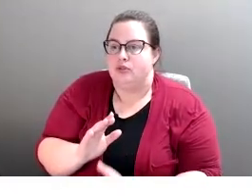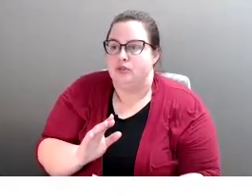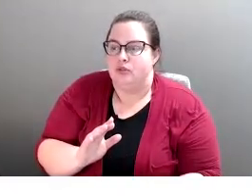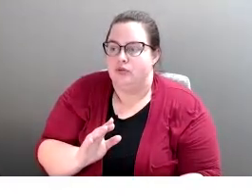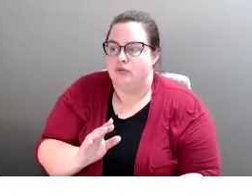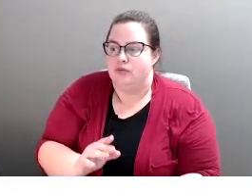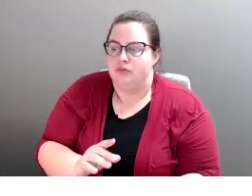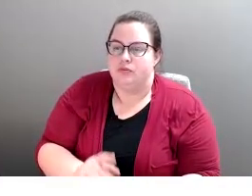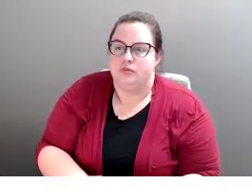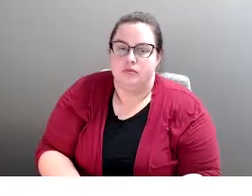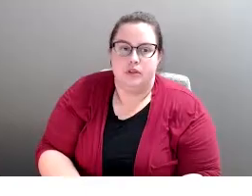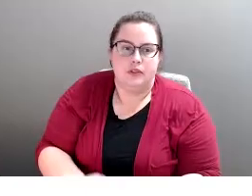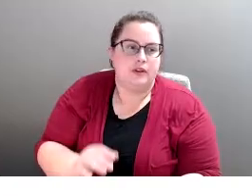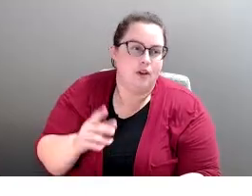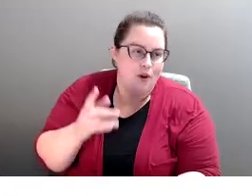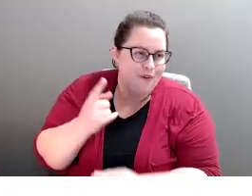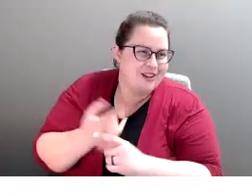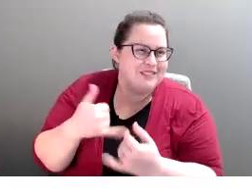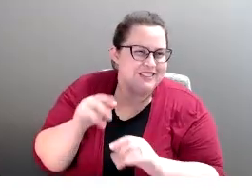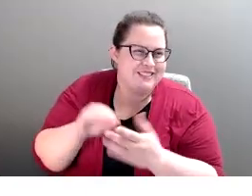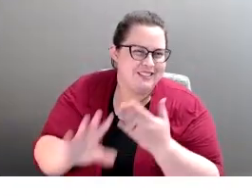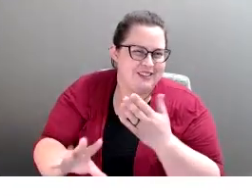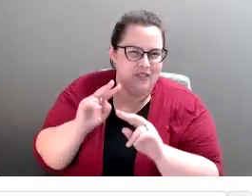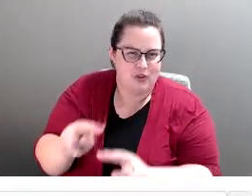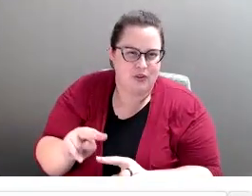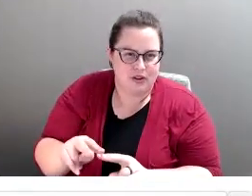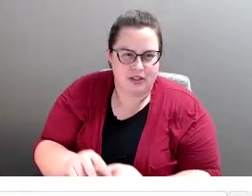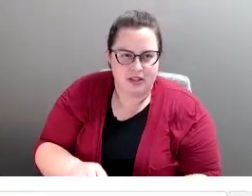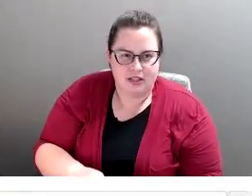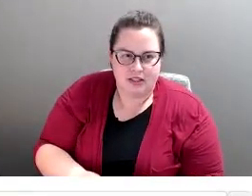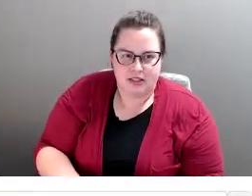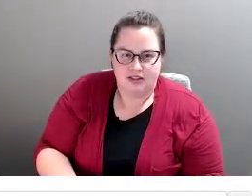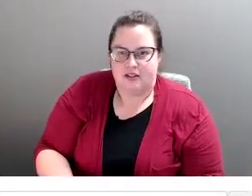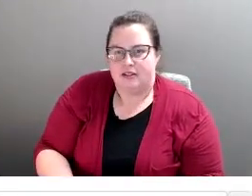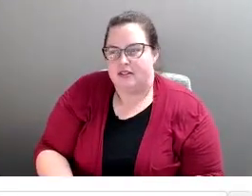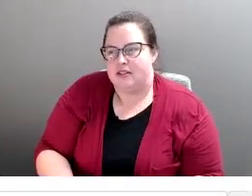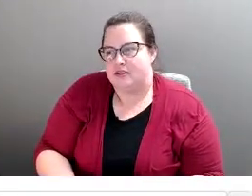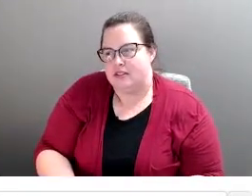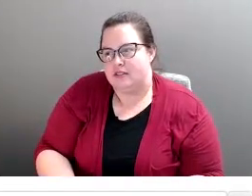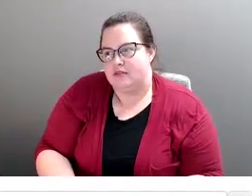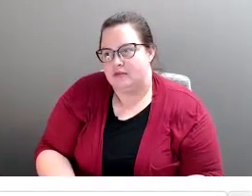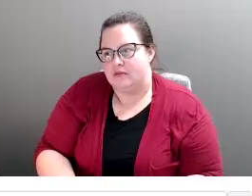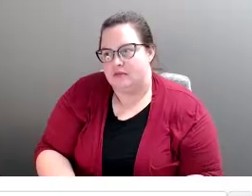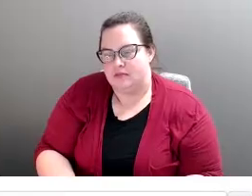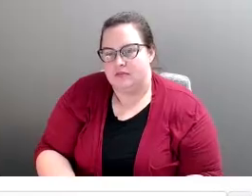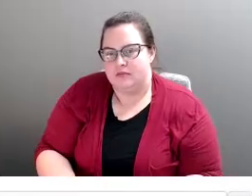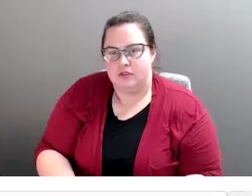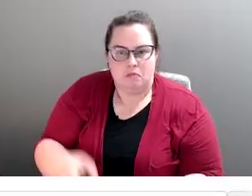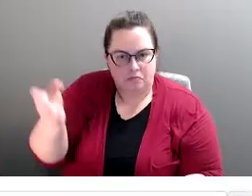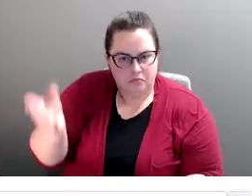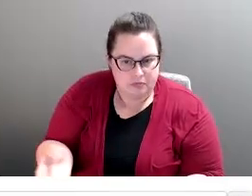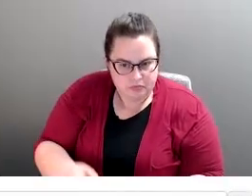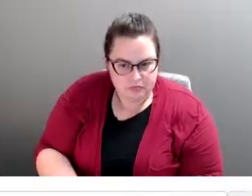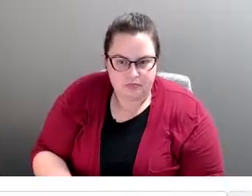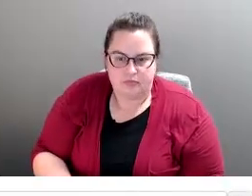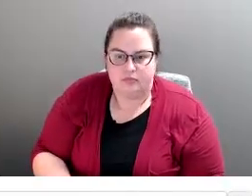and oh right, because I'm still in. I gotta leave. Yeah, as a student, you cannot see the grade book. There Yeah. you go. There you go. So here it is.